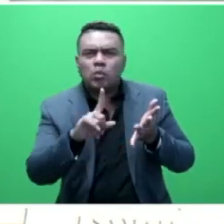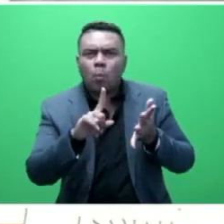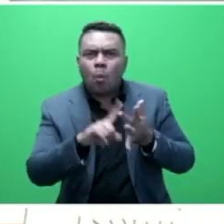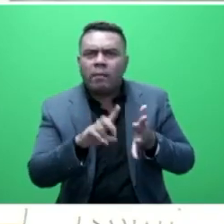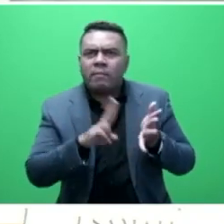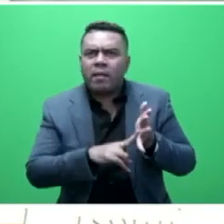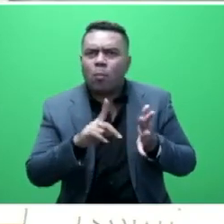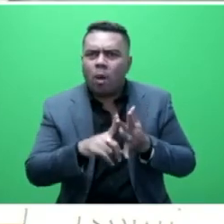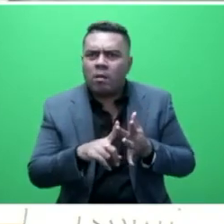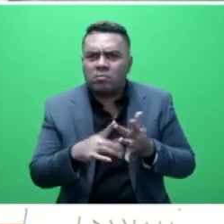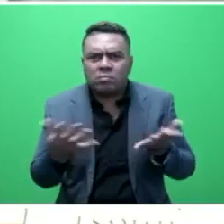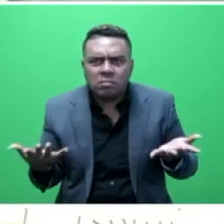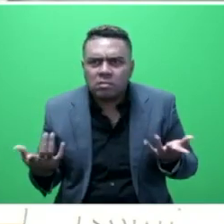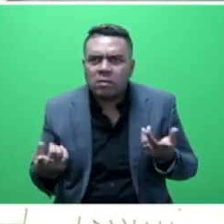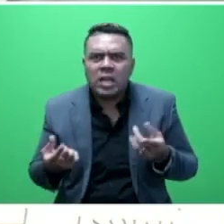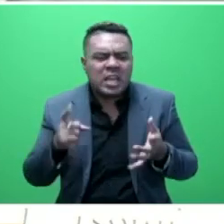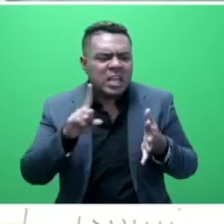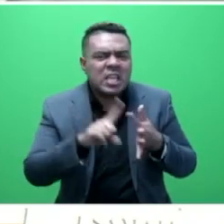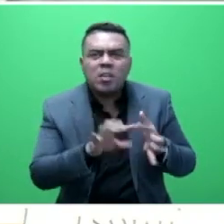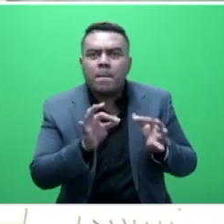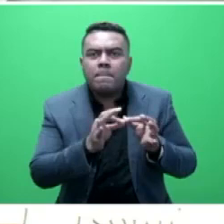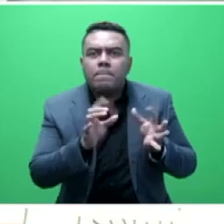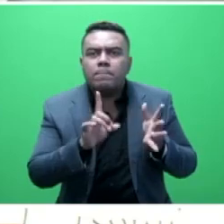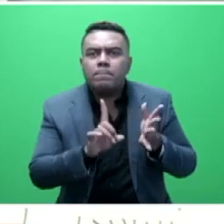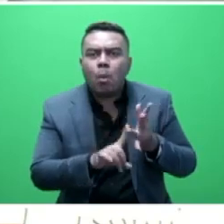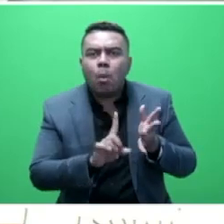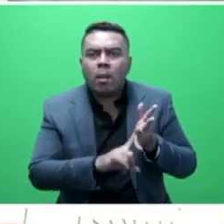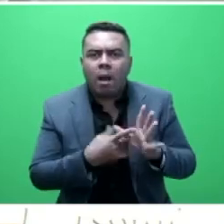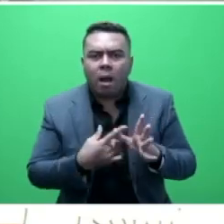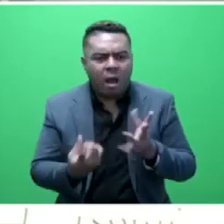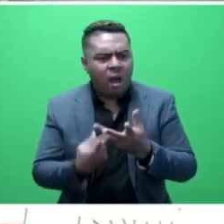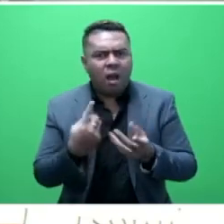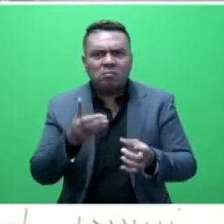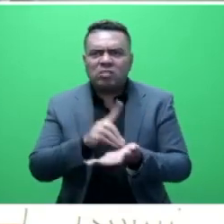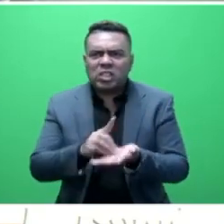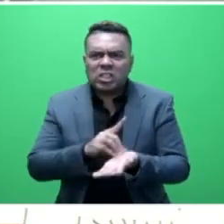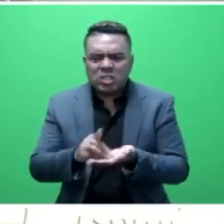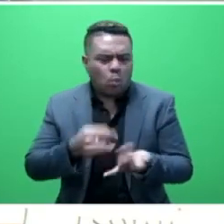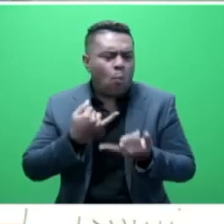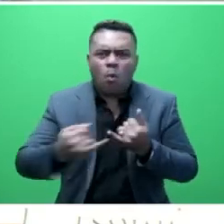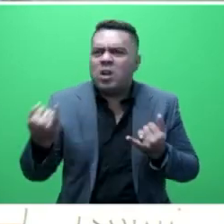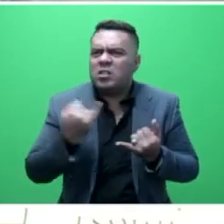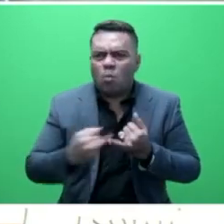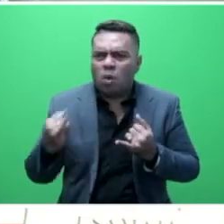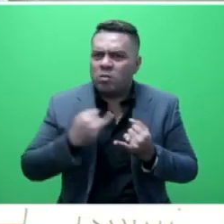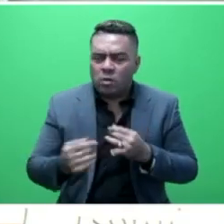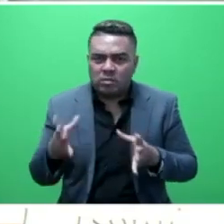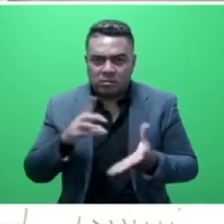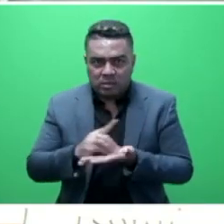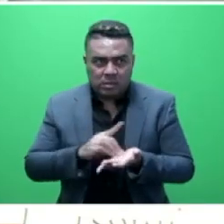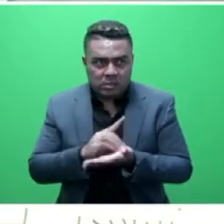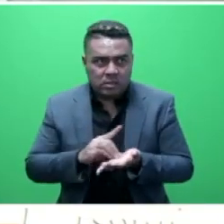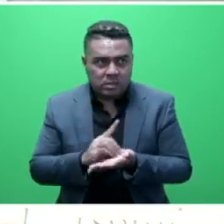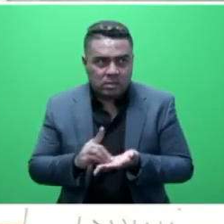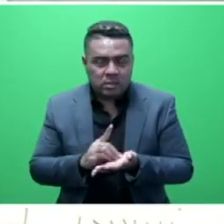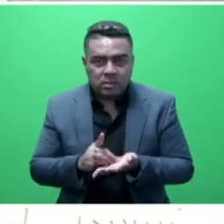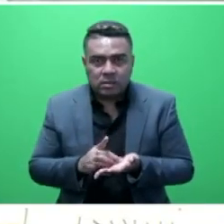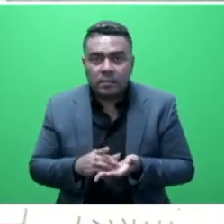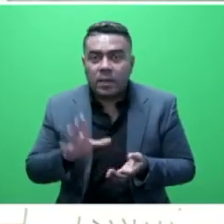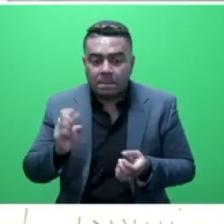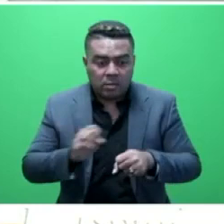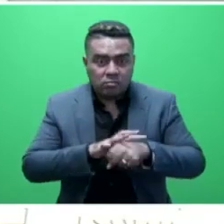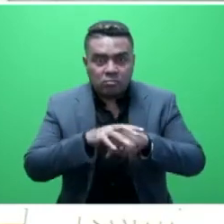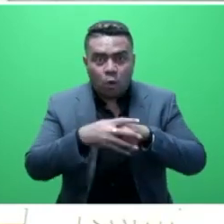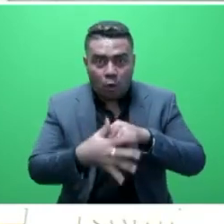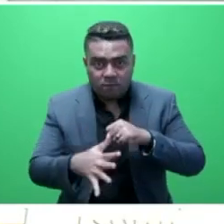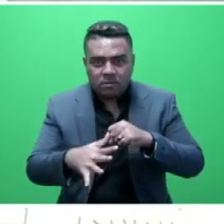like the coronavirus. The worst economic hardship of the global financial crisis of 2009 was outpaced by COVID